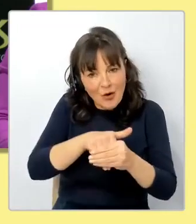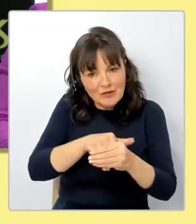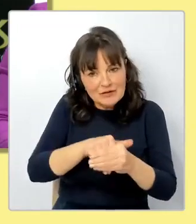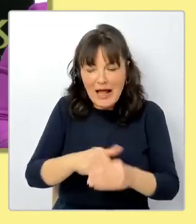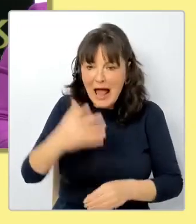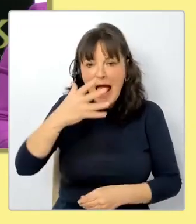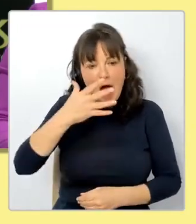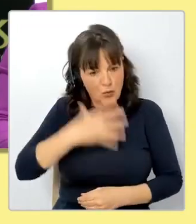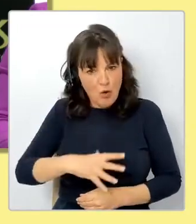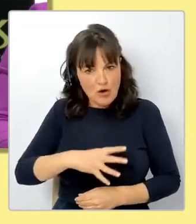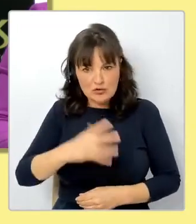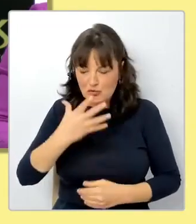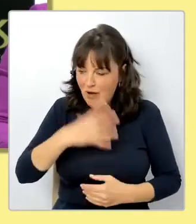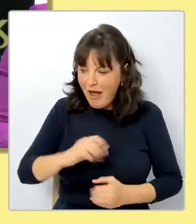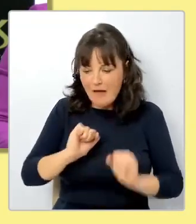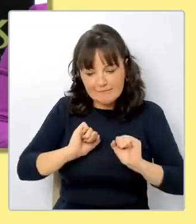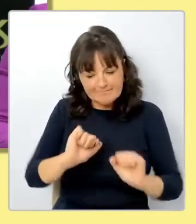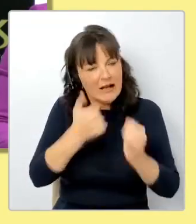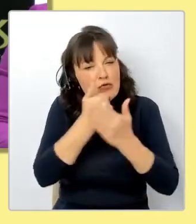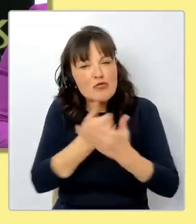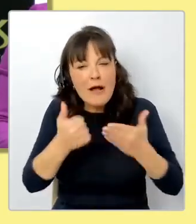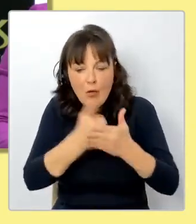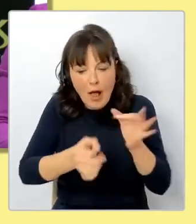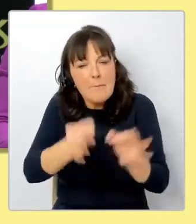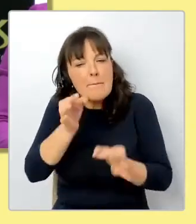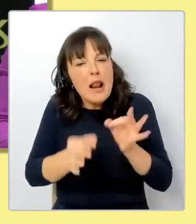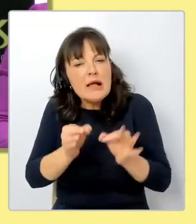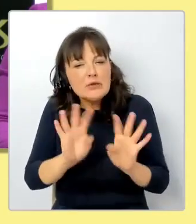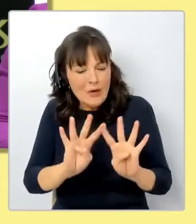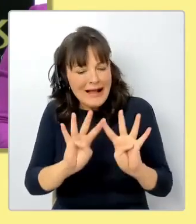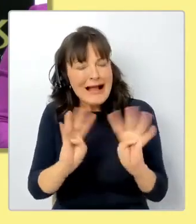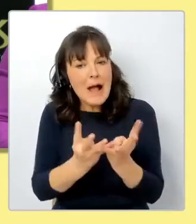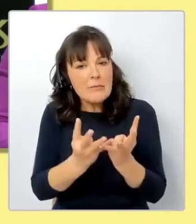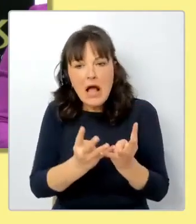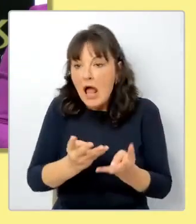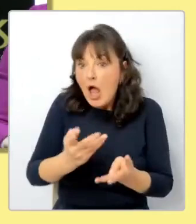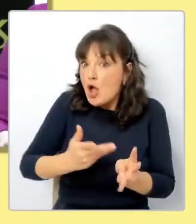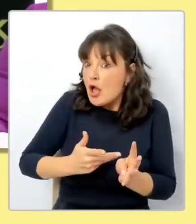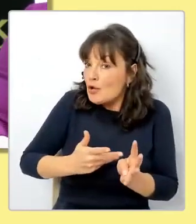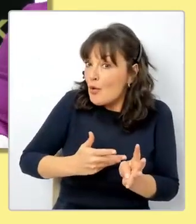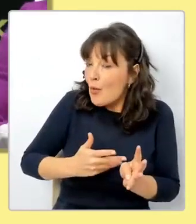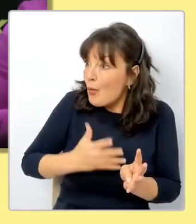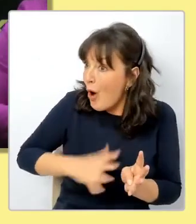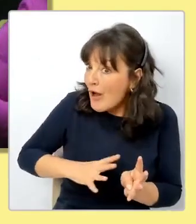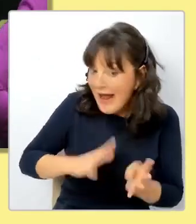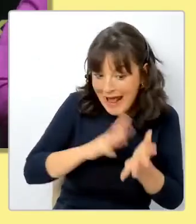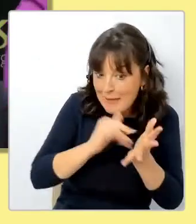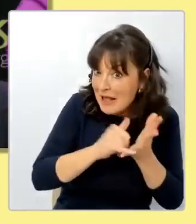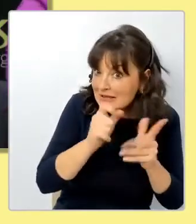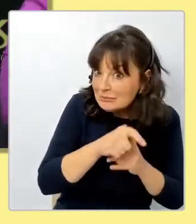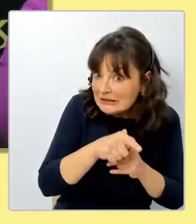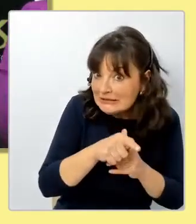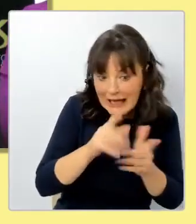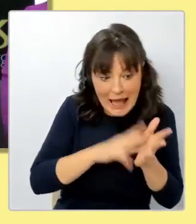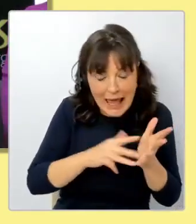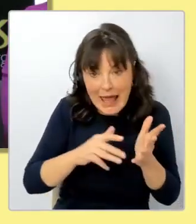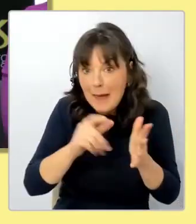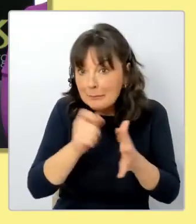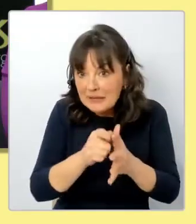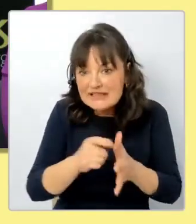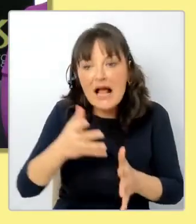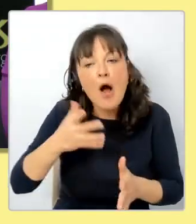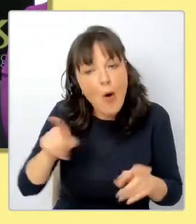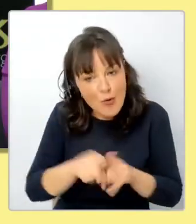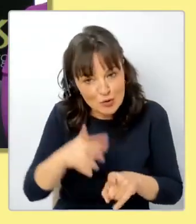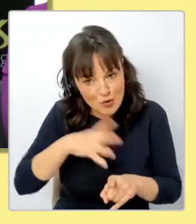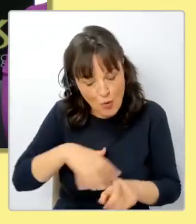regular political cabinet. And at that political cabinet, I don't just want MSPs and MPs there, I'd want to have local government there, because you've got your ears right to the ground. You